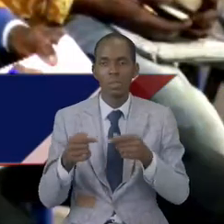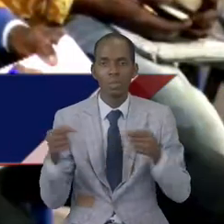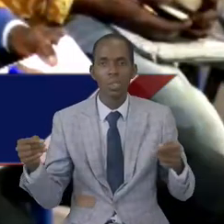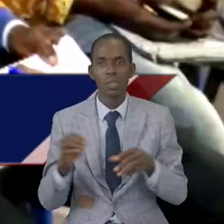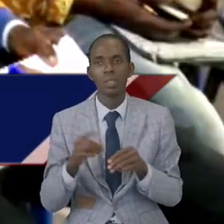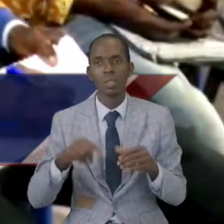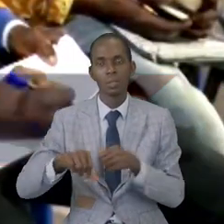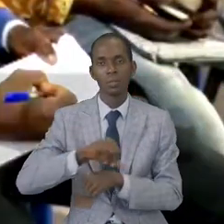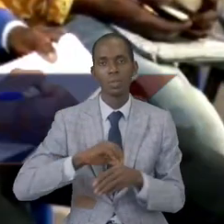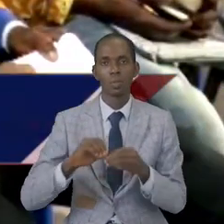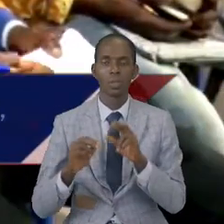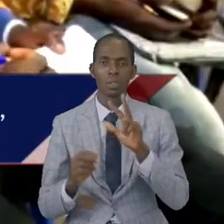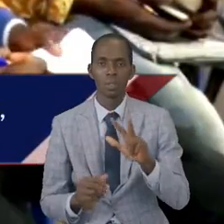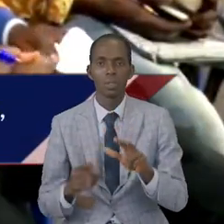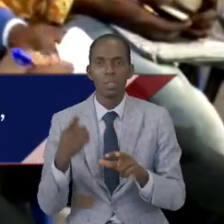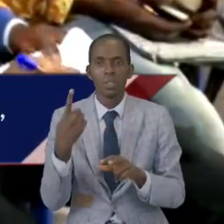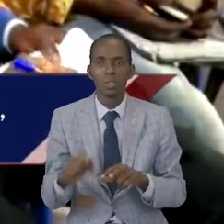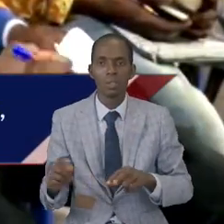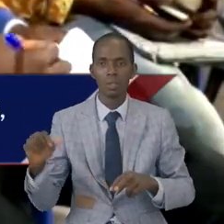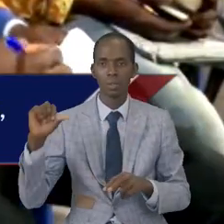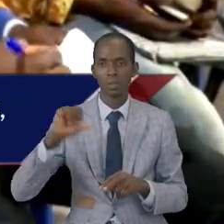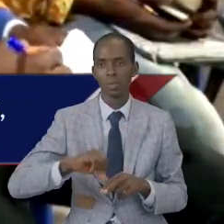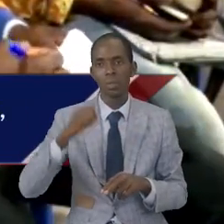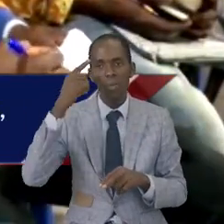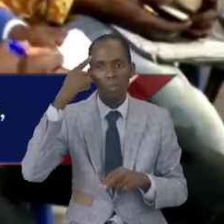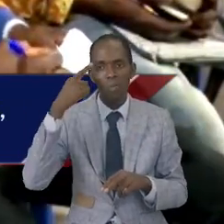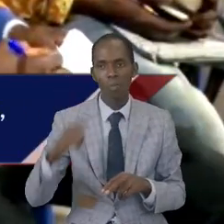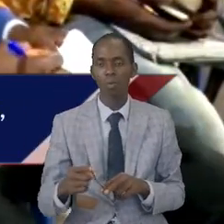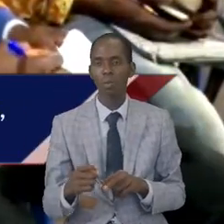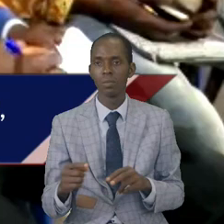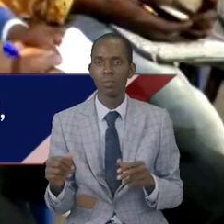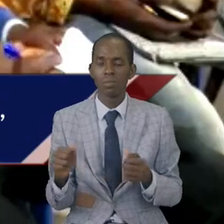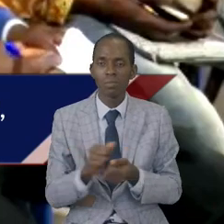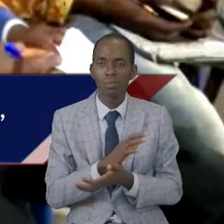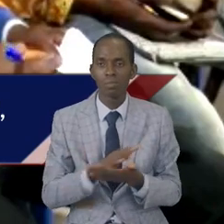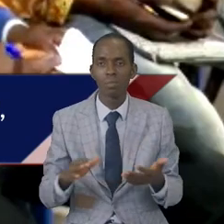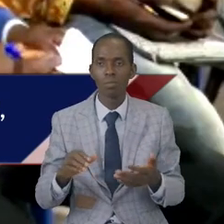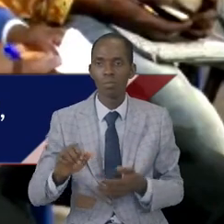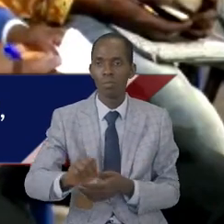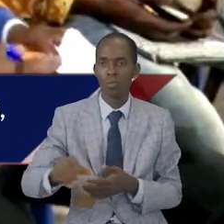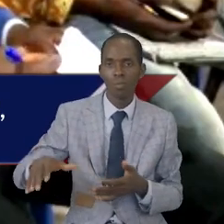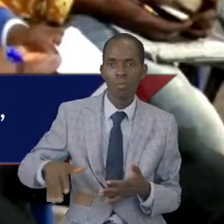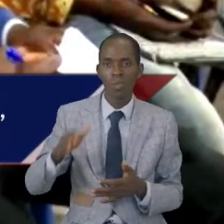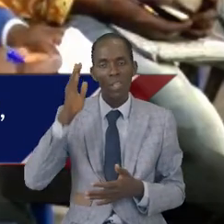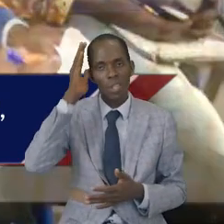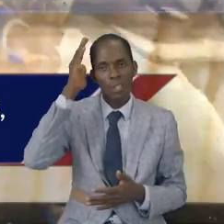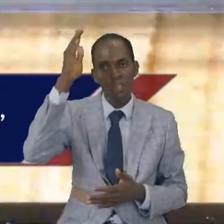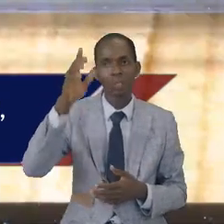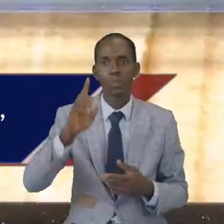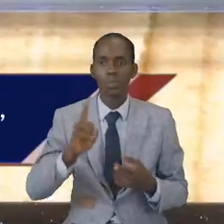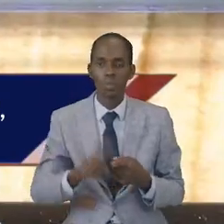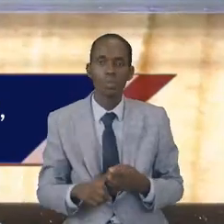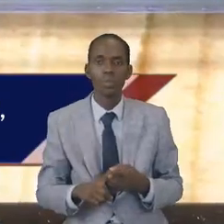the condemnation for seared sowers destined to